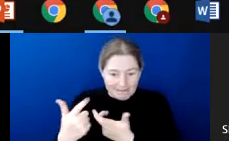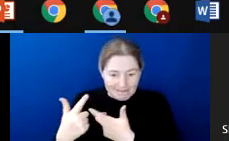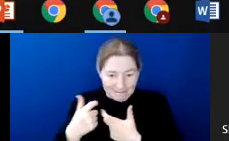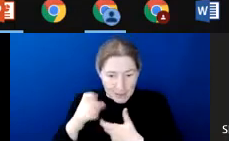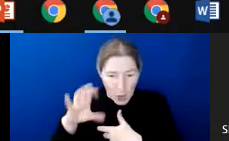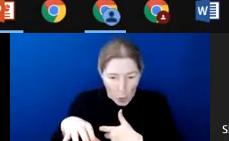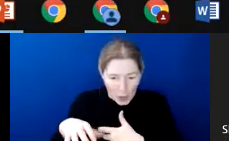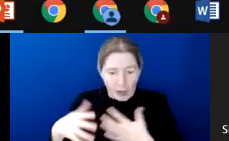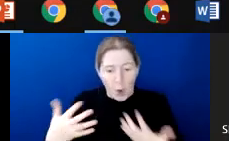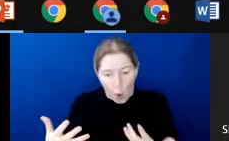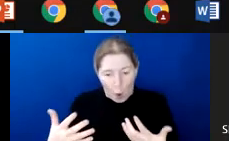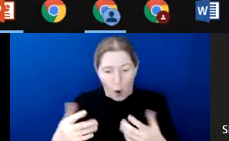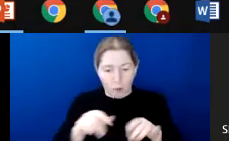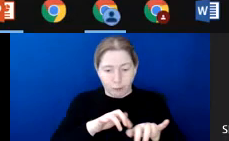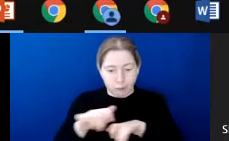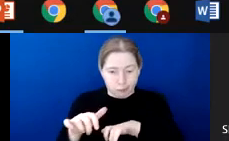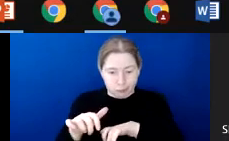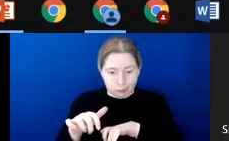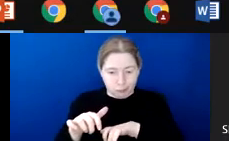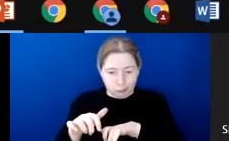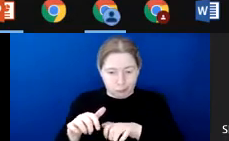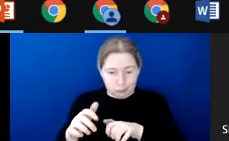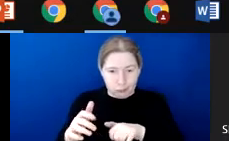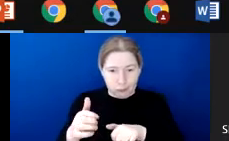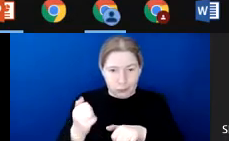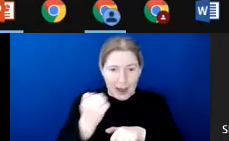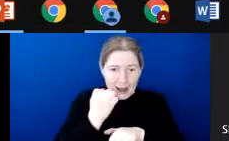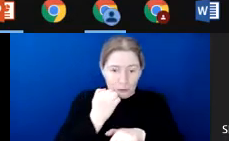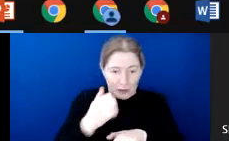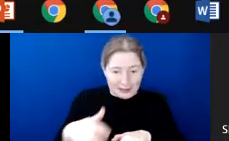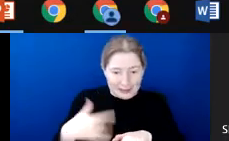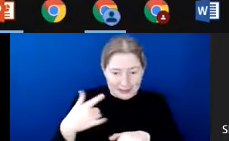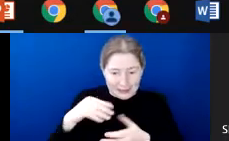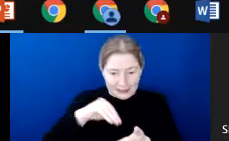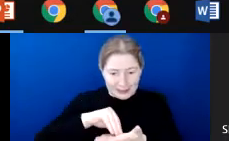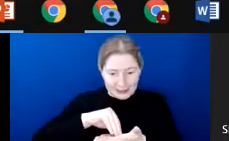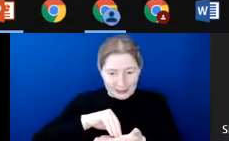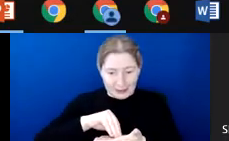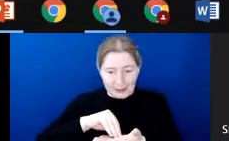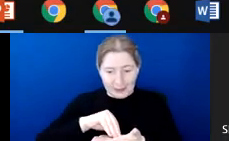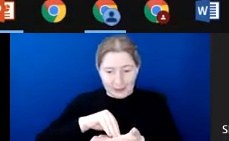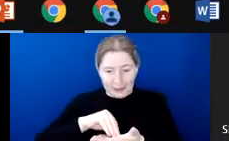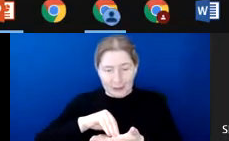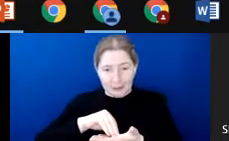can type in the address here that you need to go.